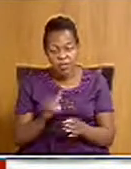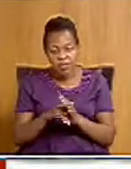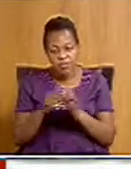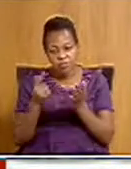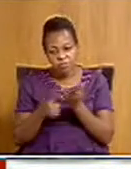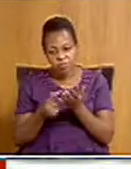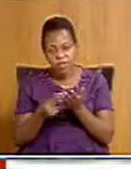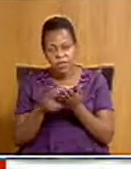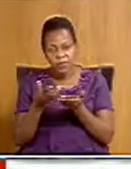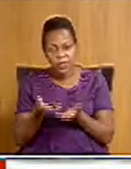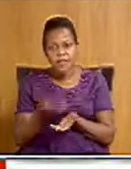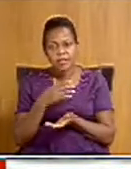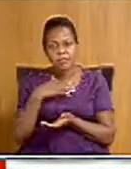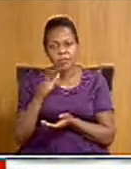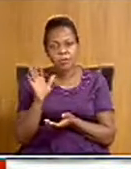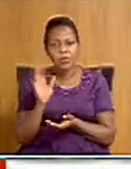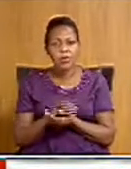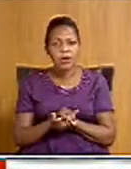dormir beaucoup,